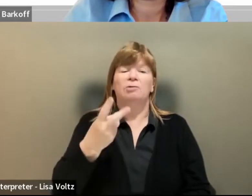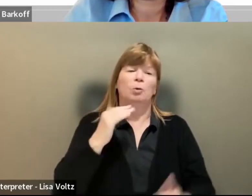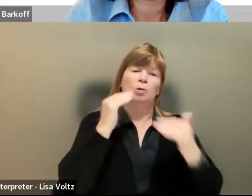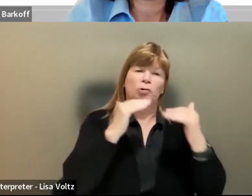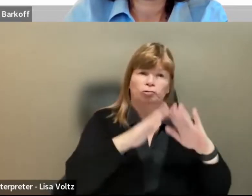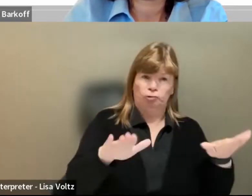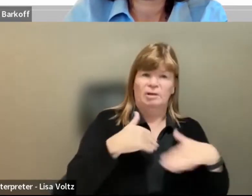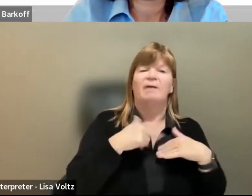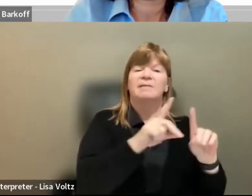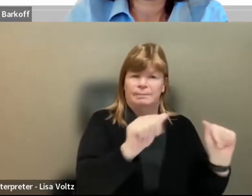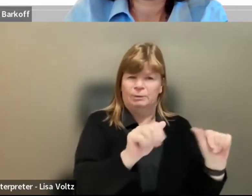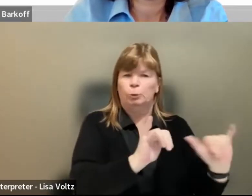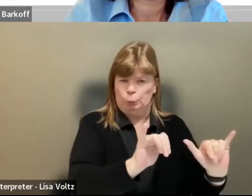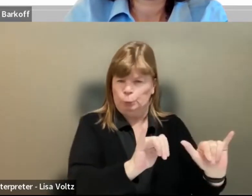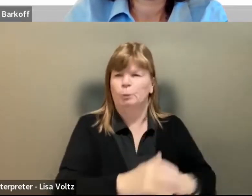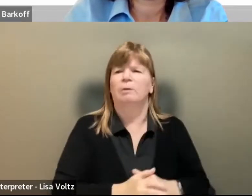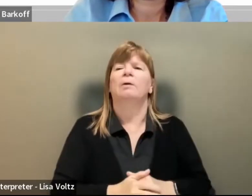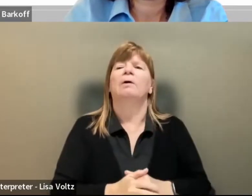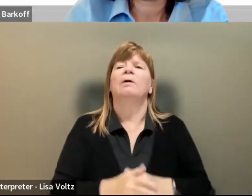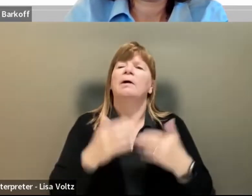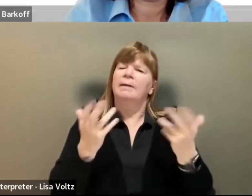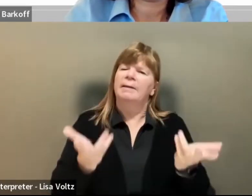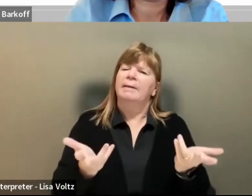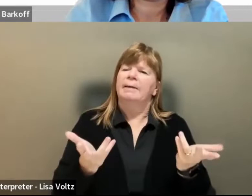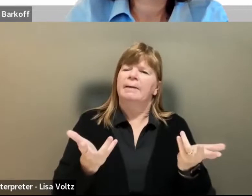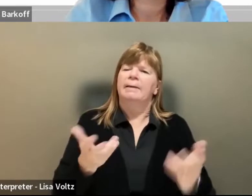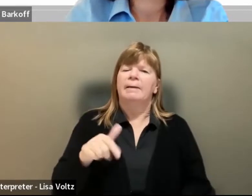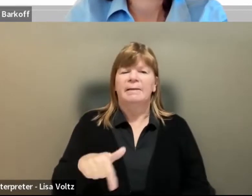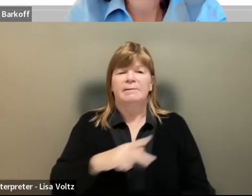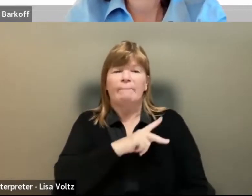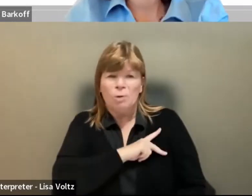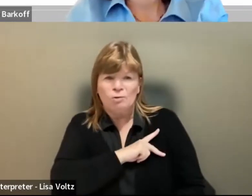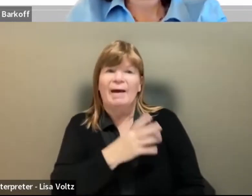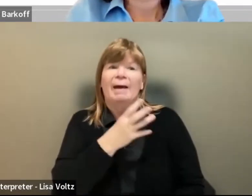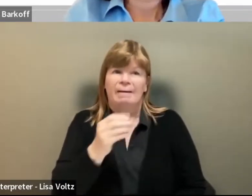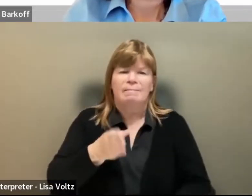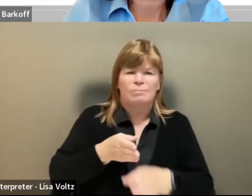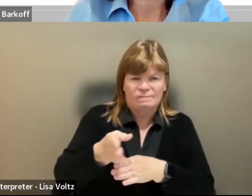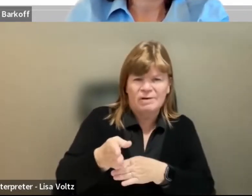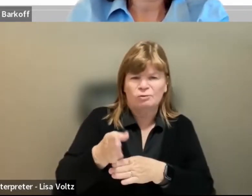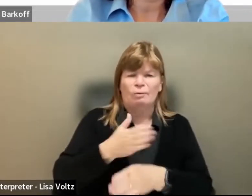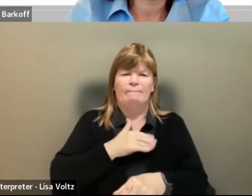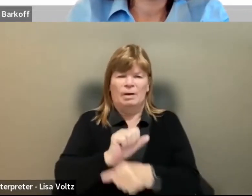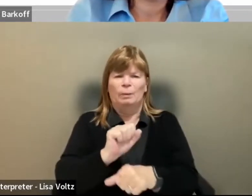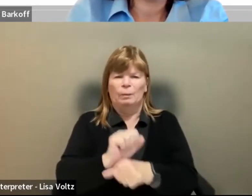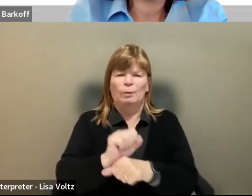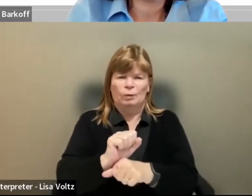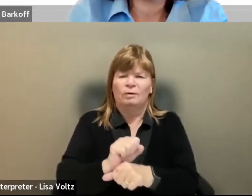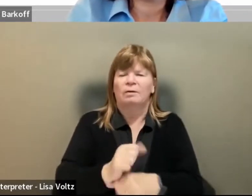have disabilities as well. So this is both personal and professional work that I do, and I